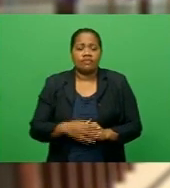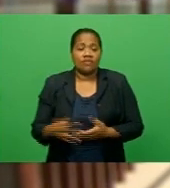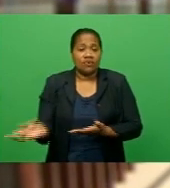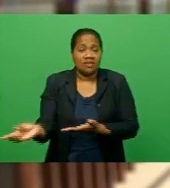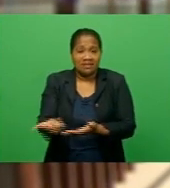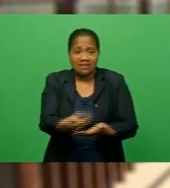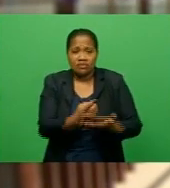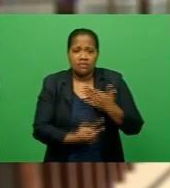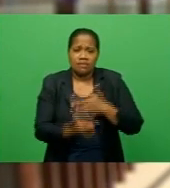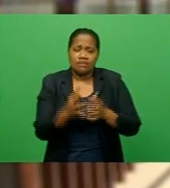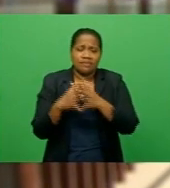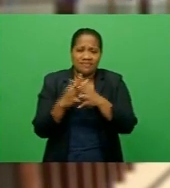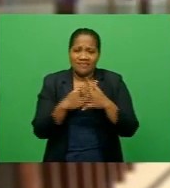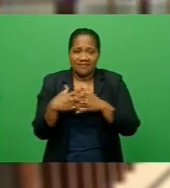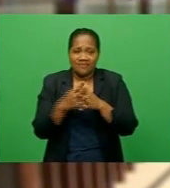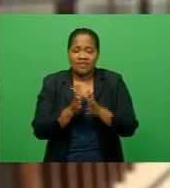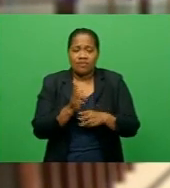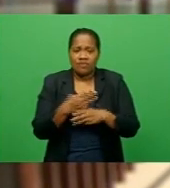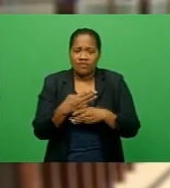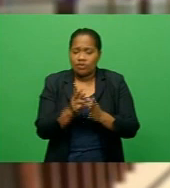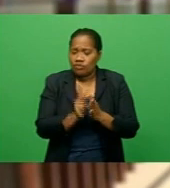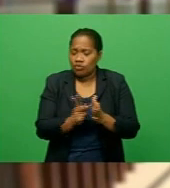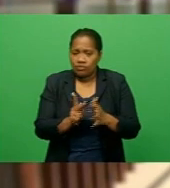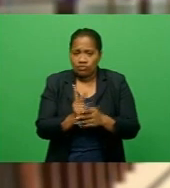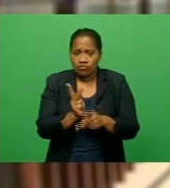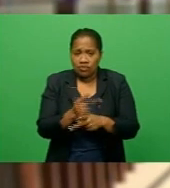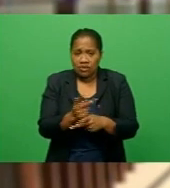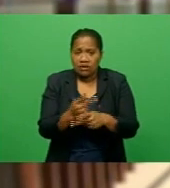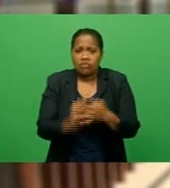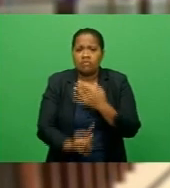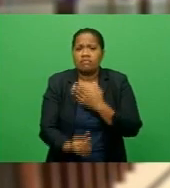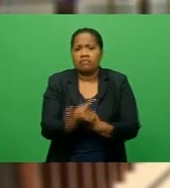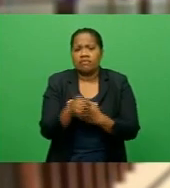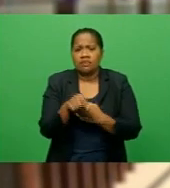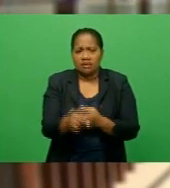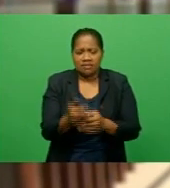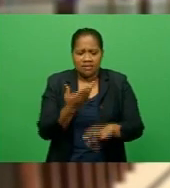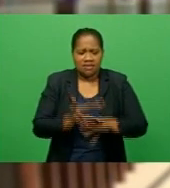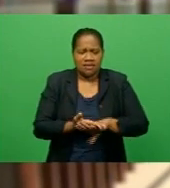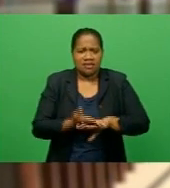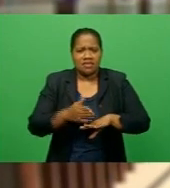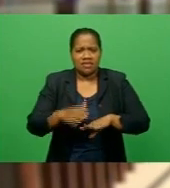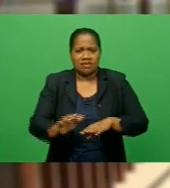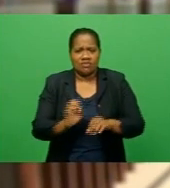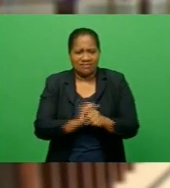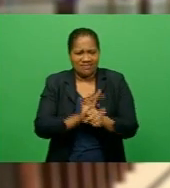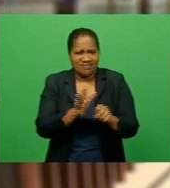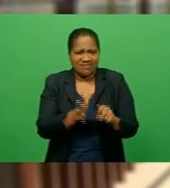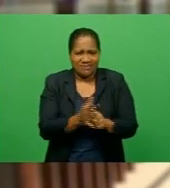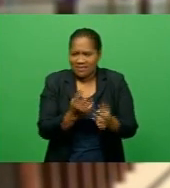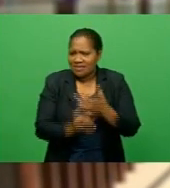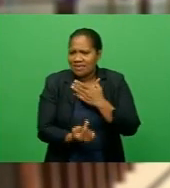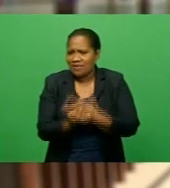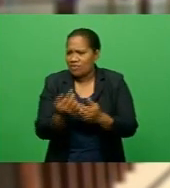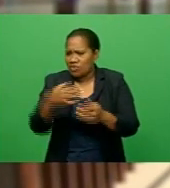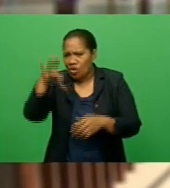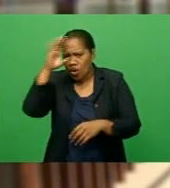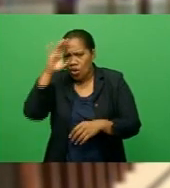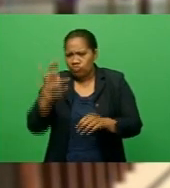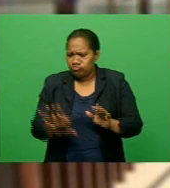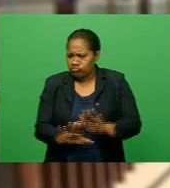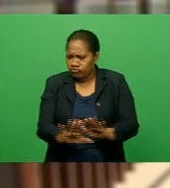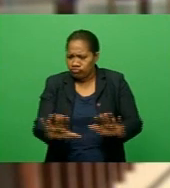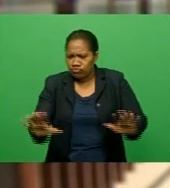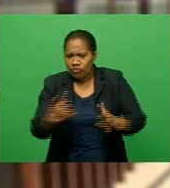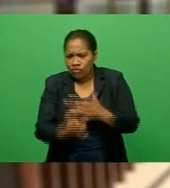manufacturing production accelerated in October, though exploding new COVID-19 infections across the country could cause disruptions at